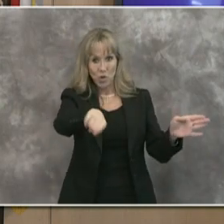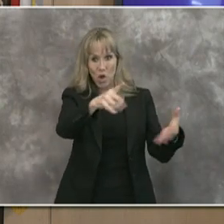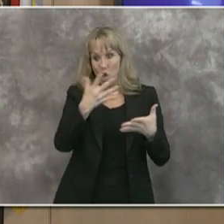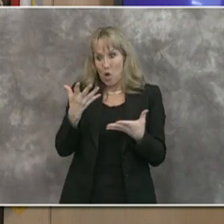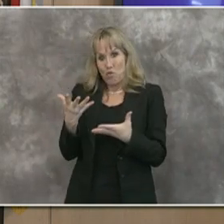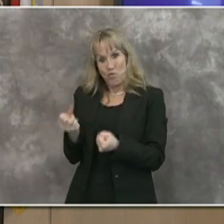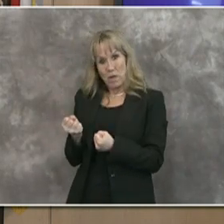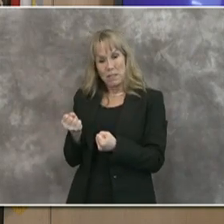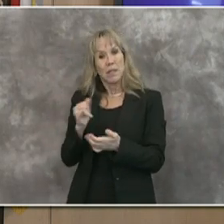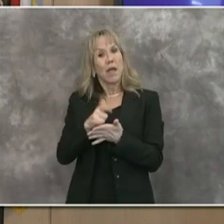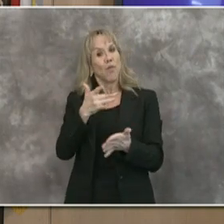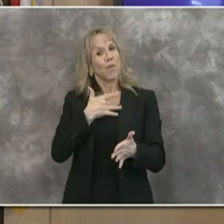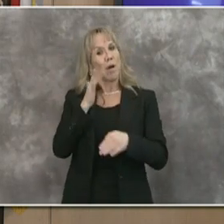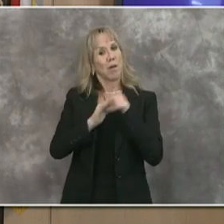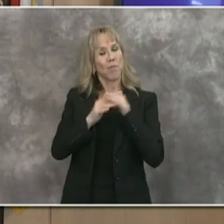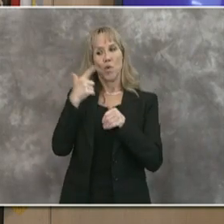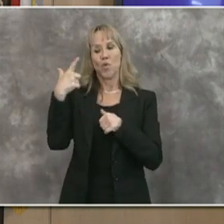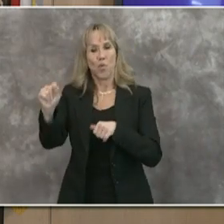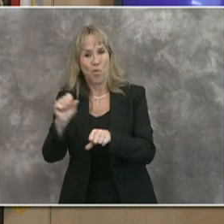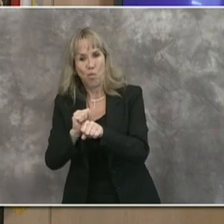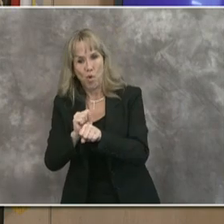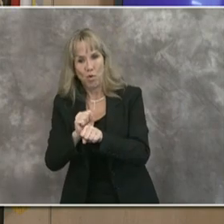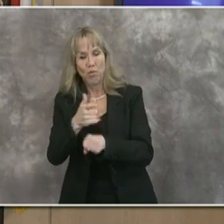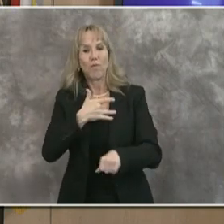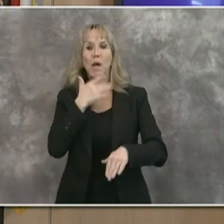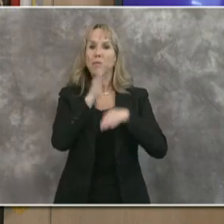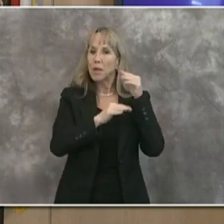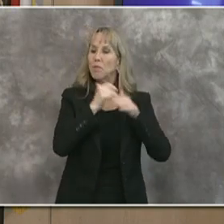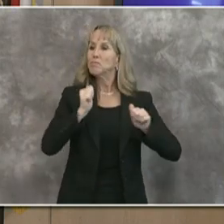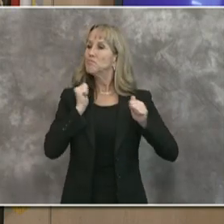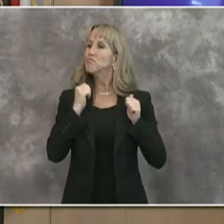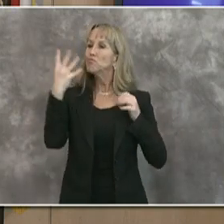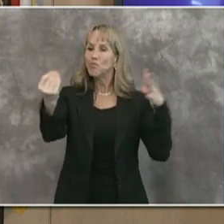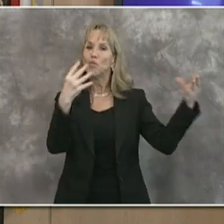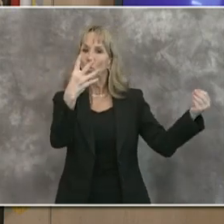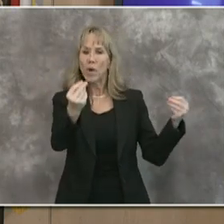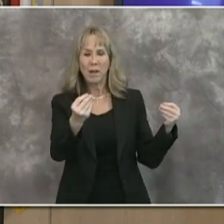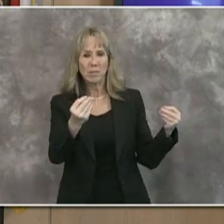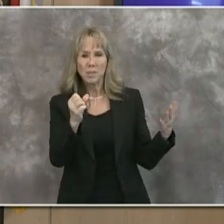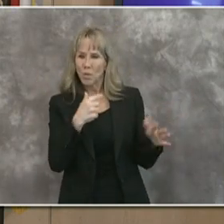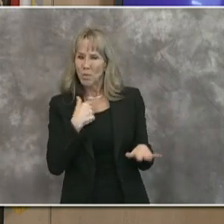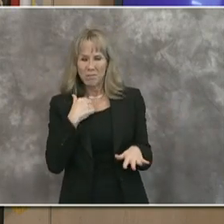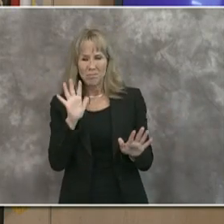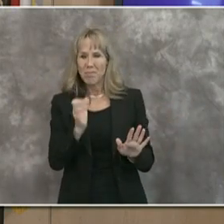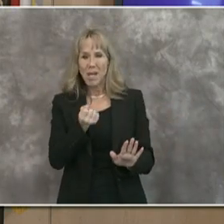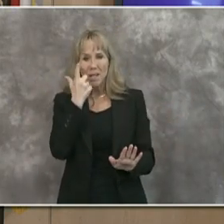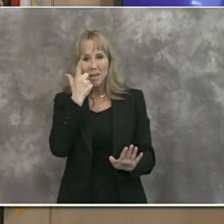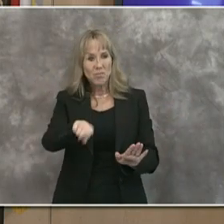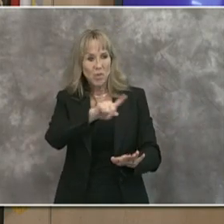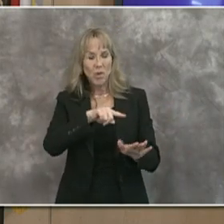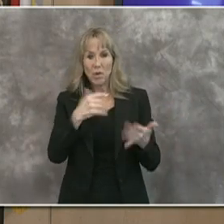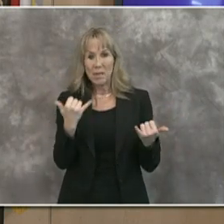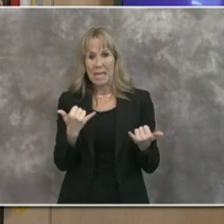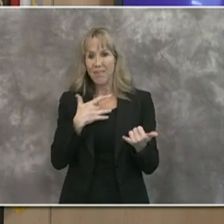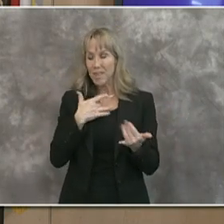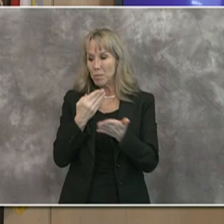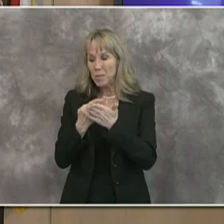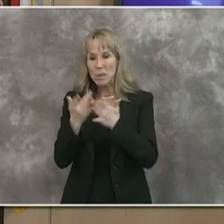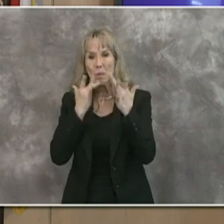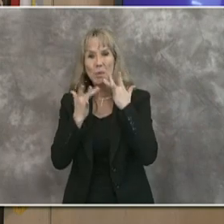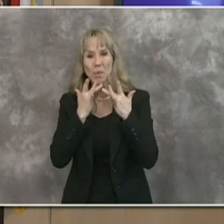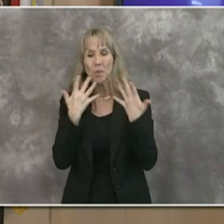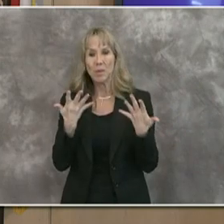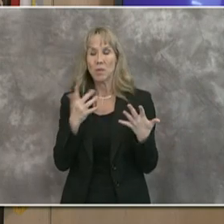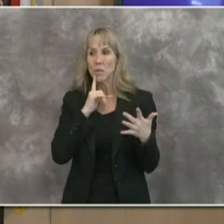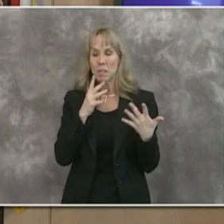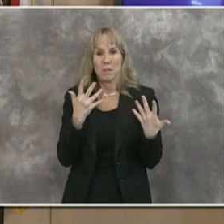work and comfortable going out. And so, you know, from the beginning of this, we certainly understand the anxiety that folks feel and the economic distress, but